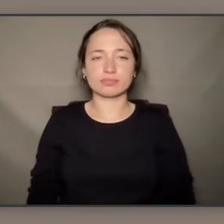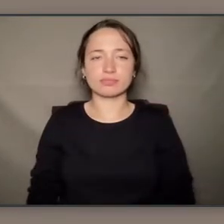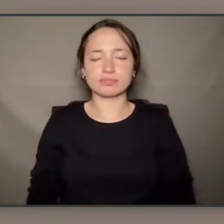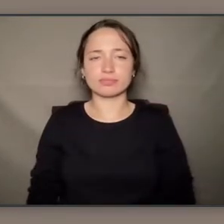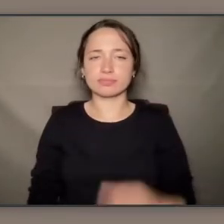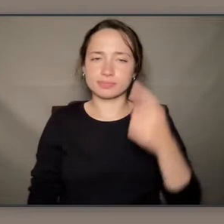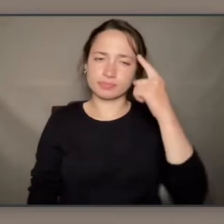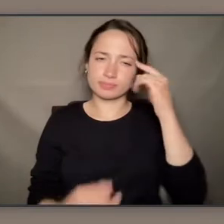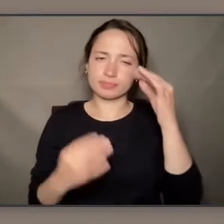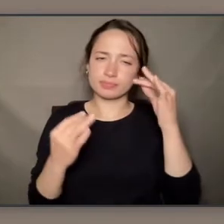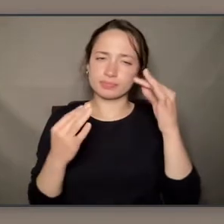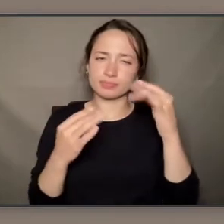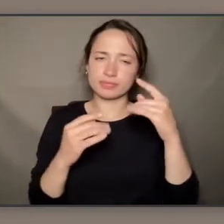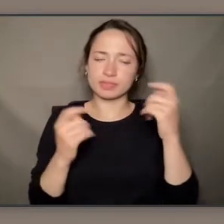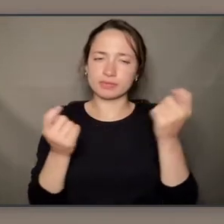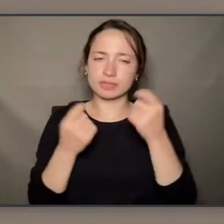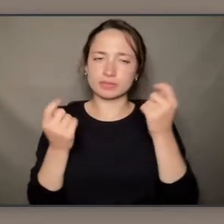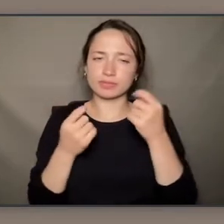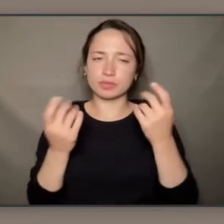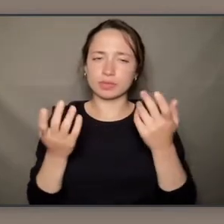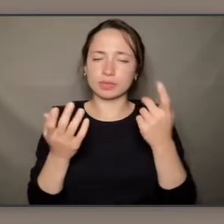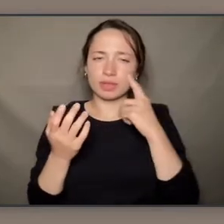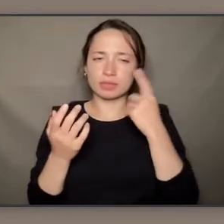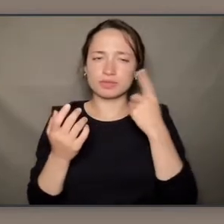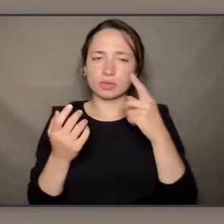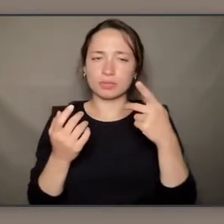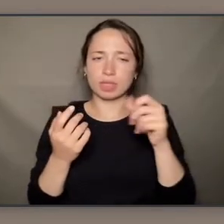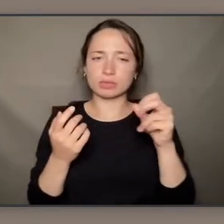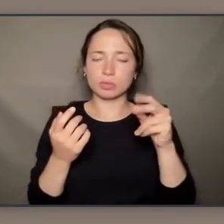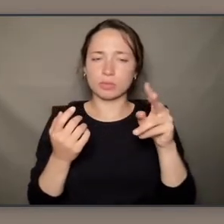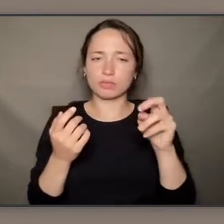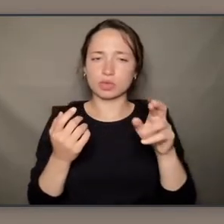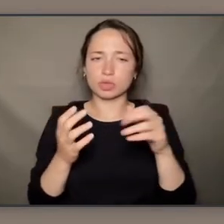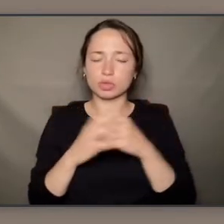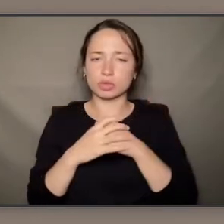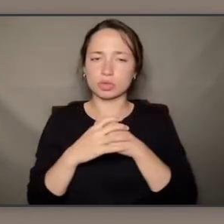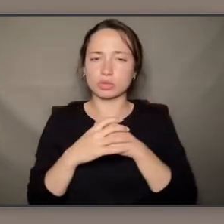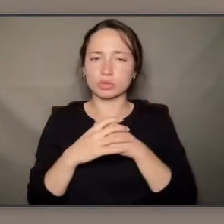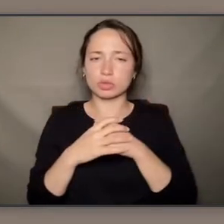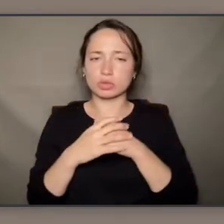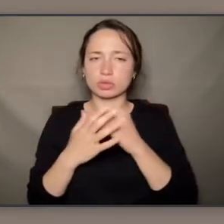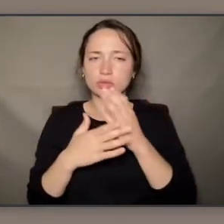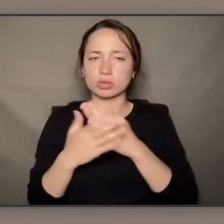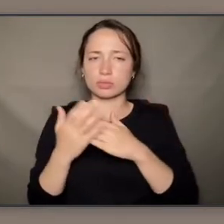I'm trying to remember the festival. I think it was for